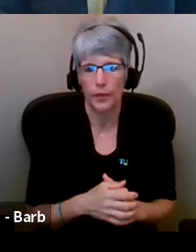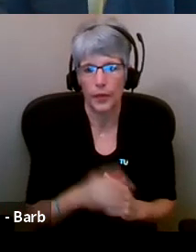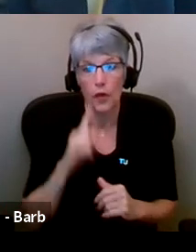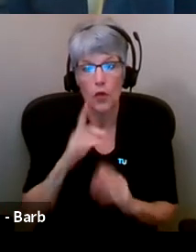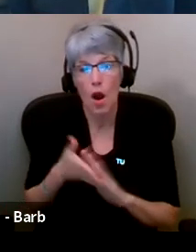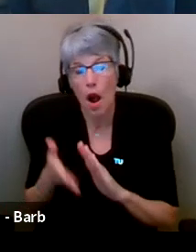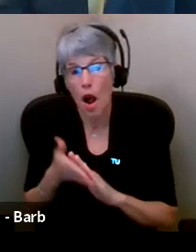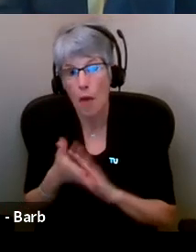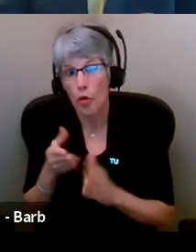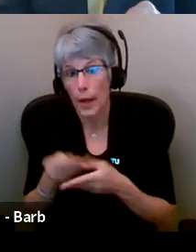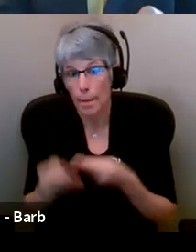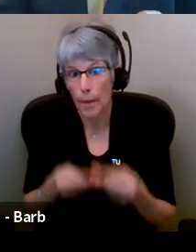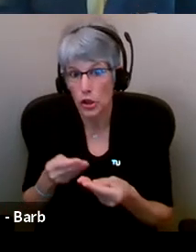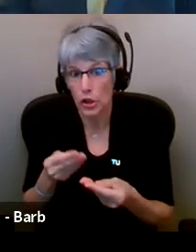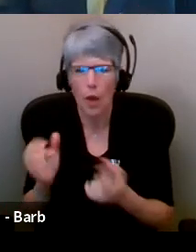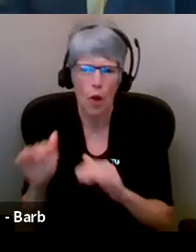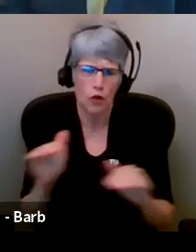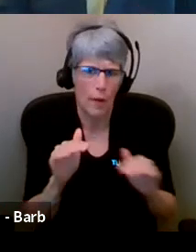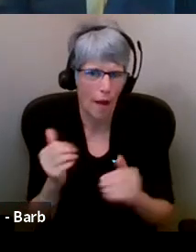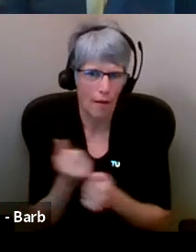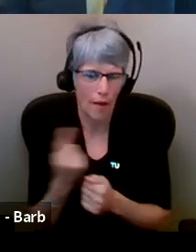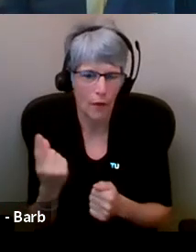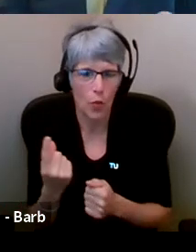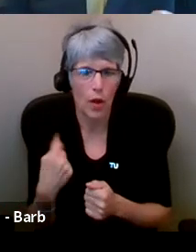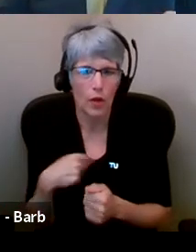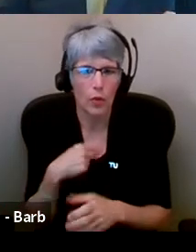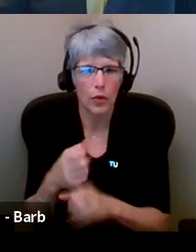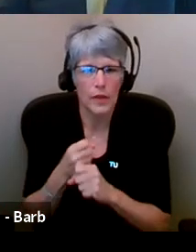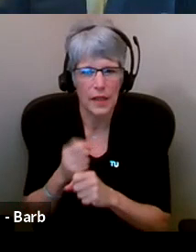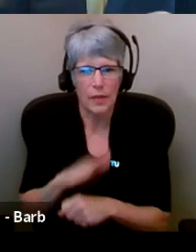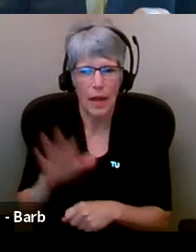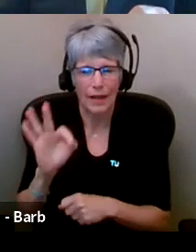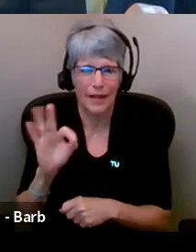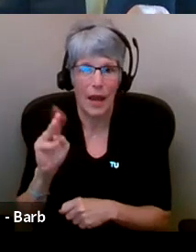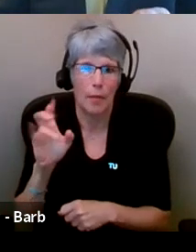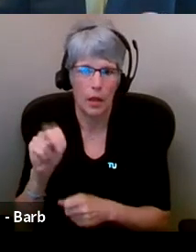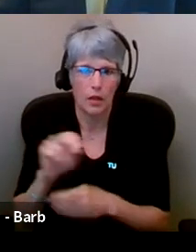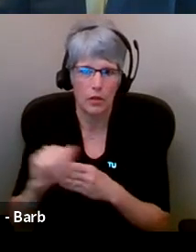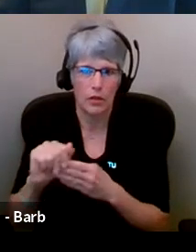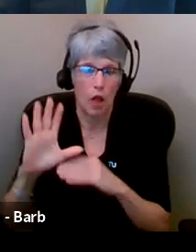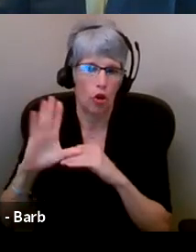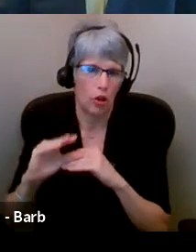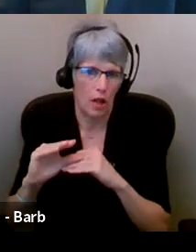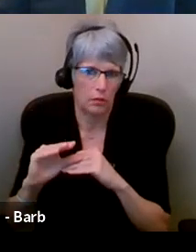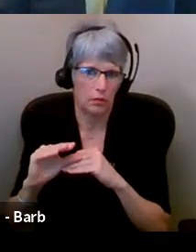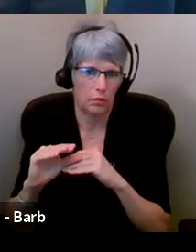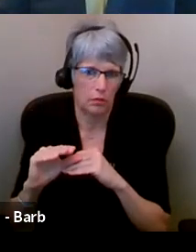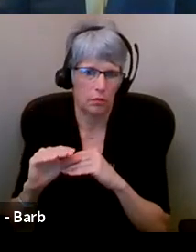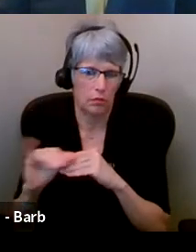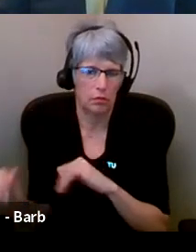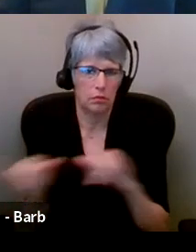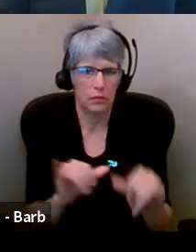operating budget, I want to remind everybody the fact that we received about a $9 million cut, as did about 10% of